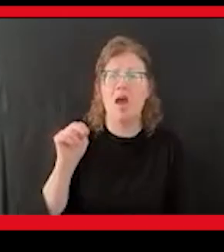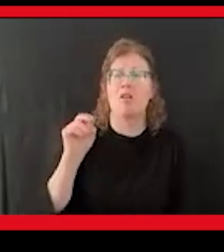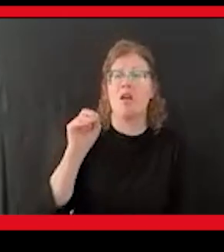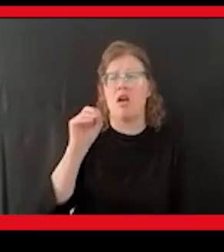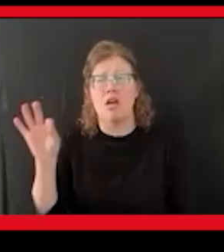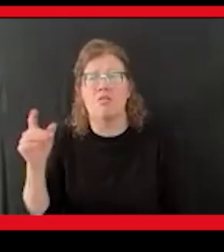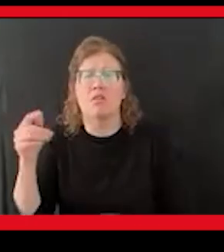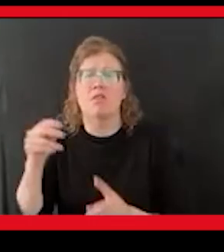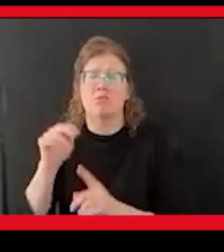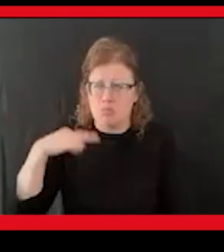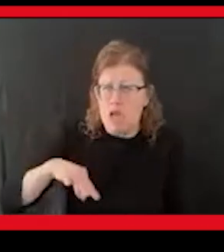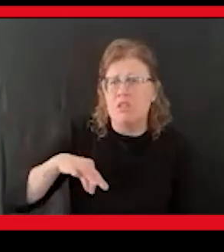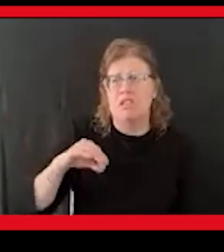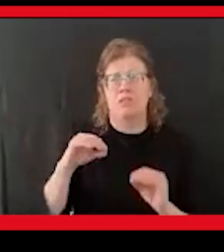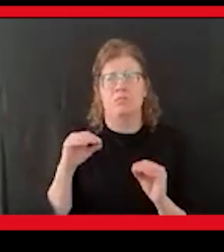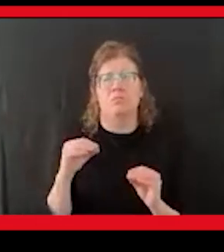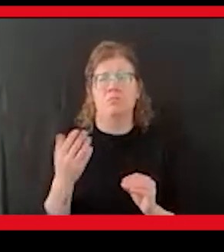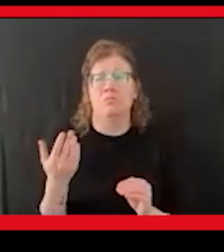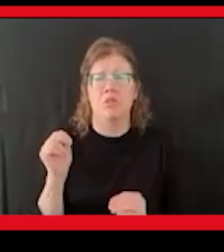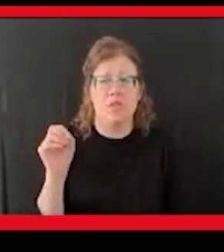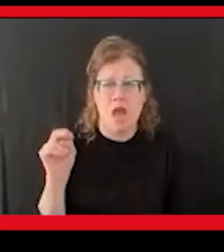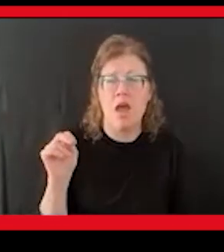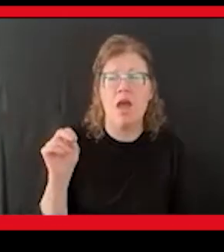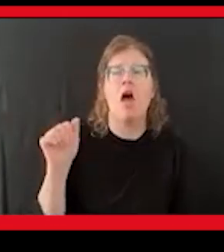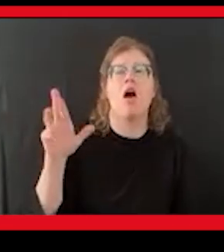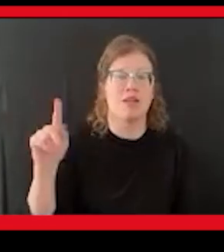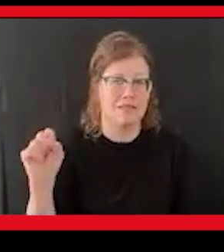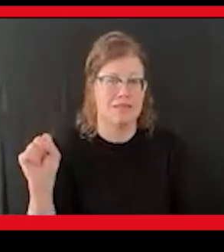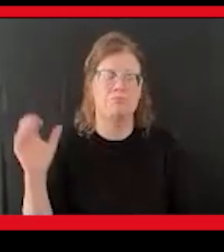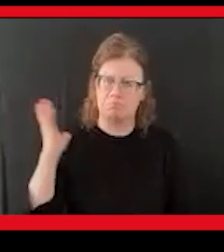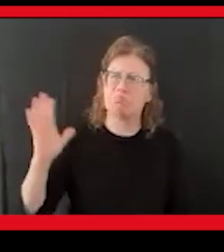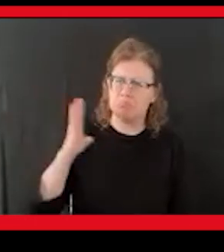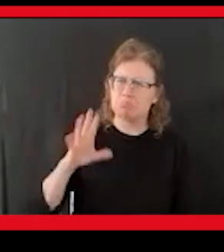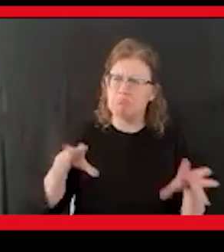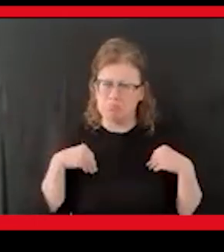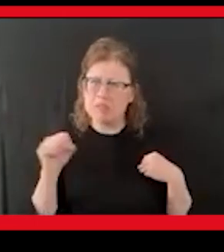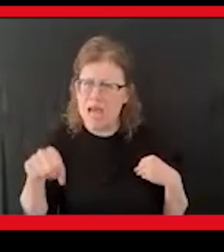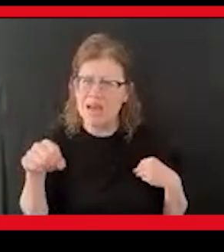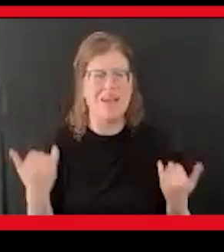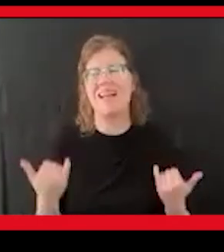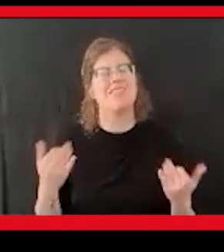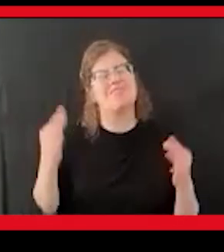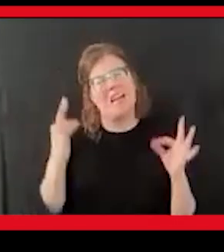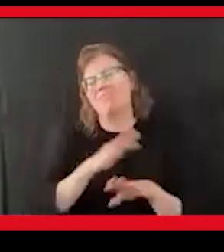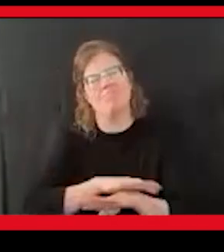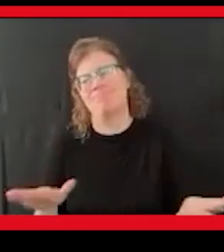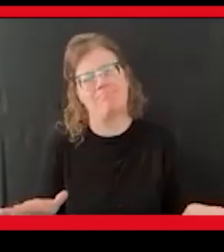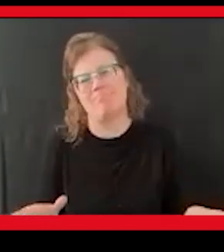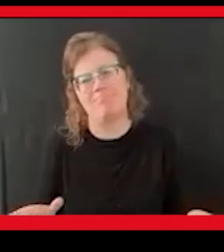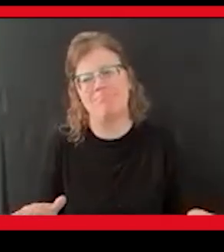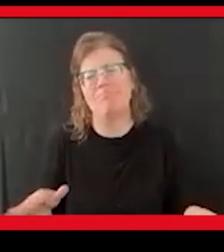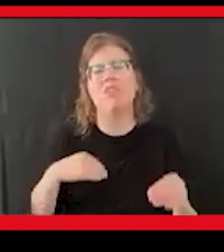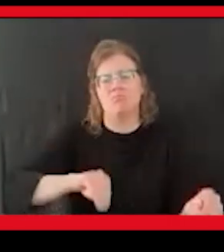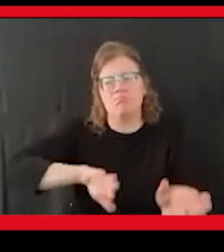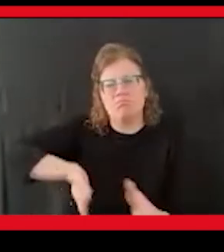primary mandate is not arts focused. This change was made to prioritize support for the arts sector, for which